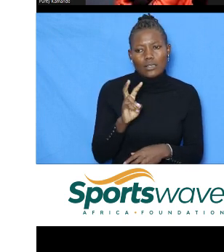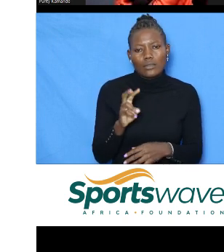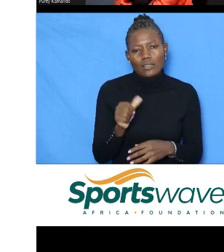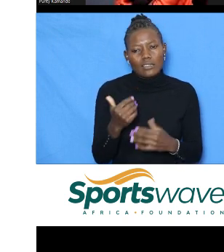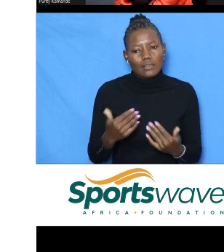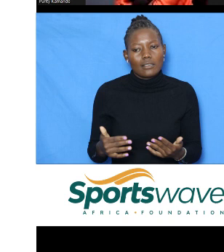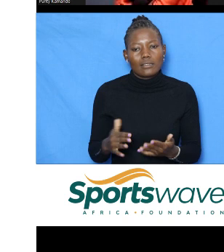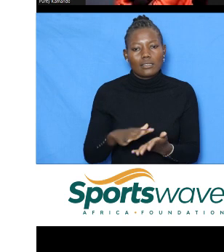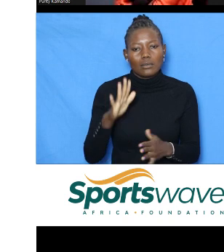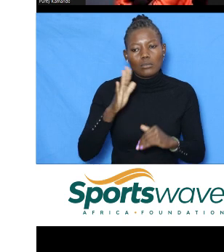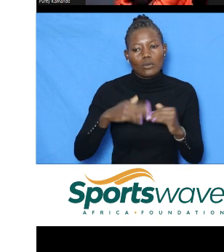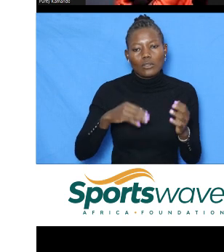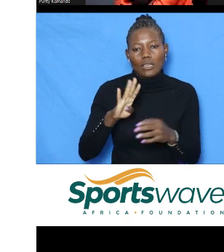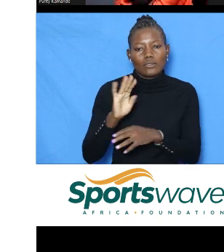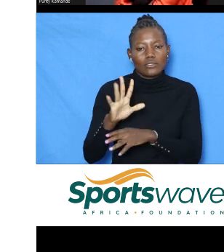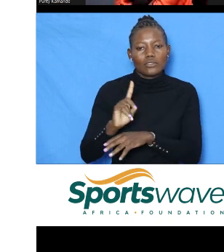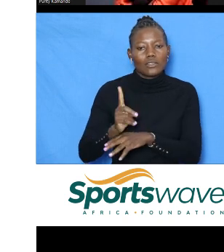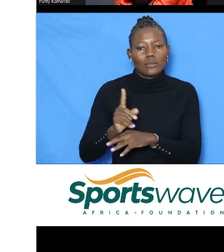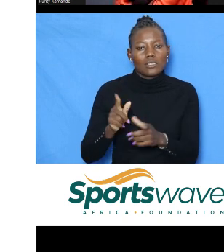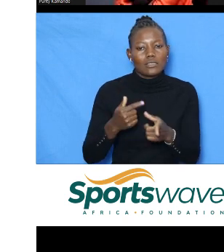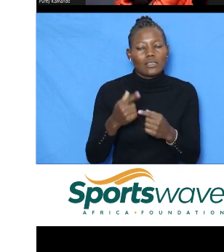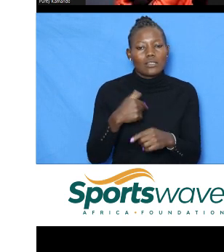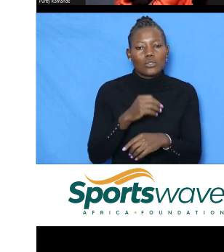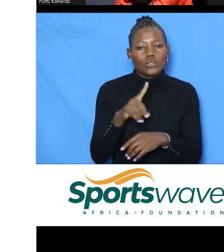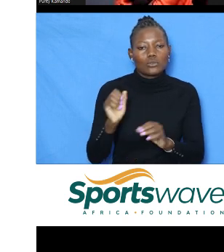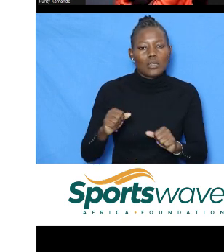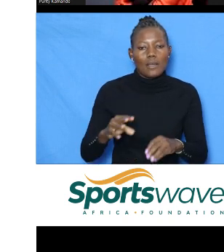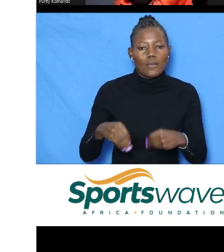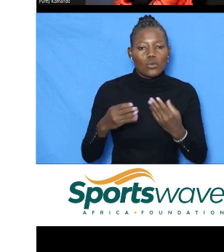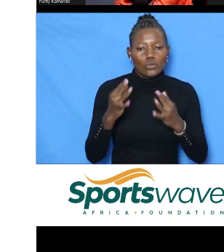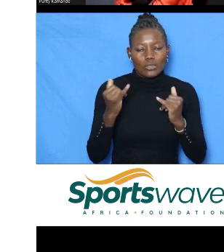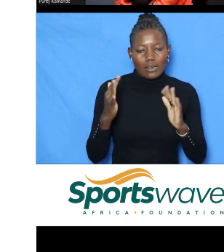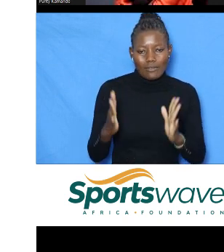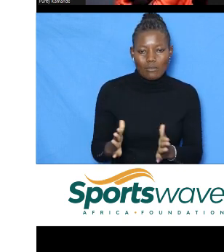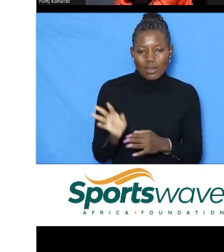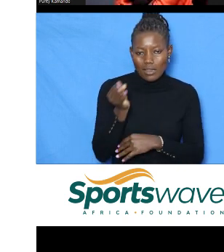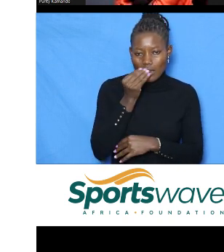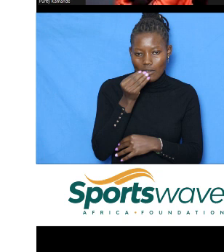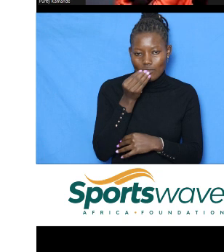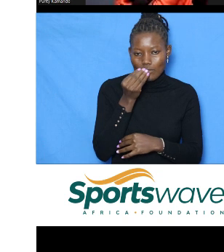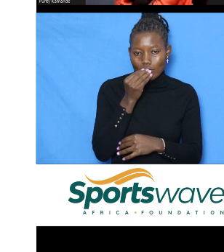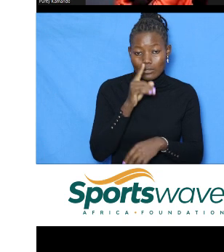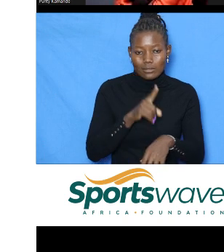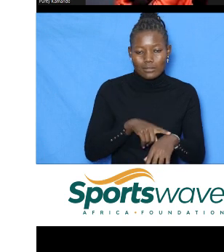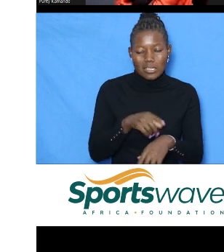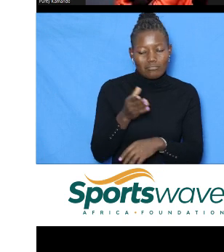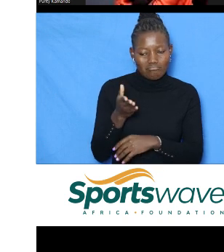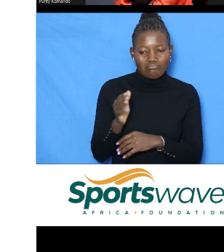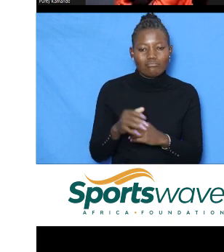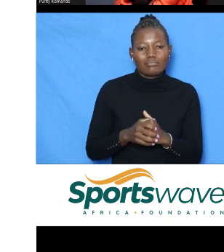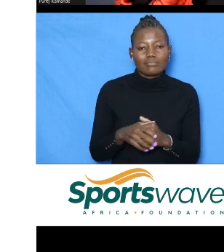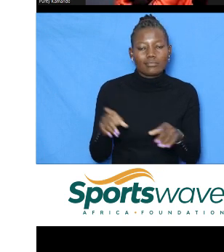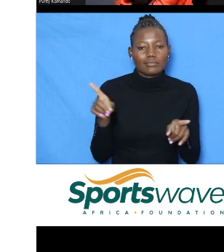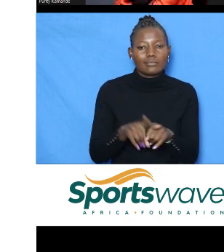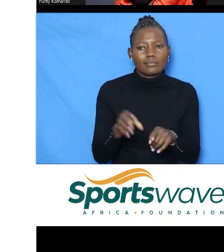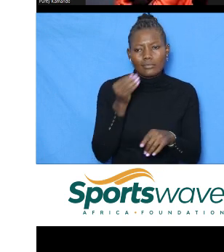going beyond 45 minutes. Then we need to be able to give our athletes a meal during this time. And